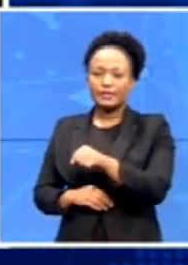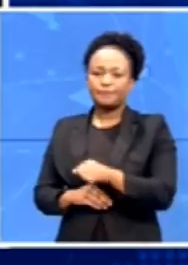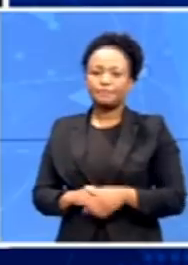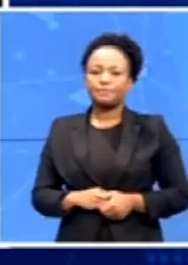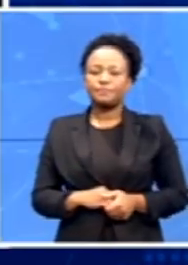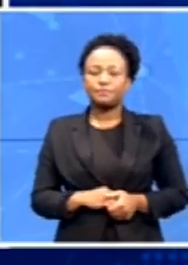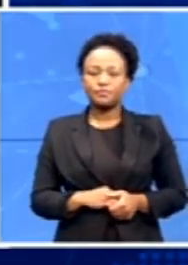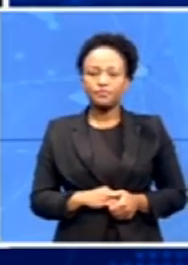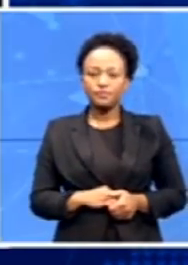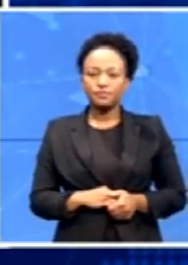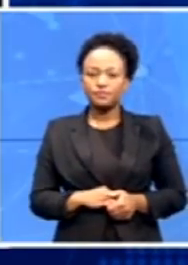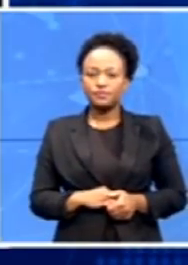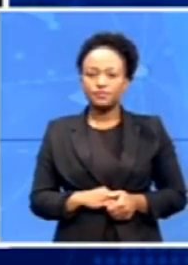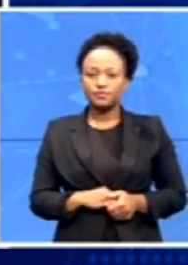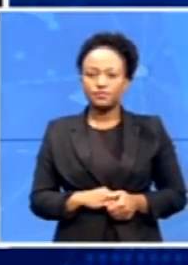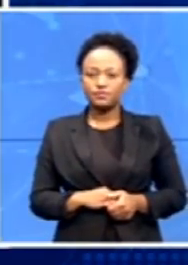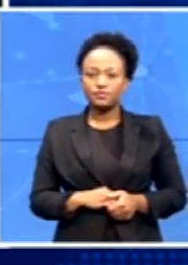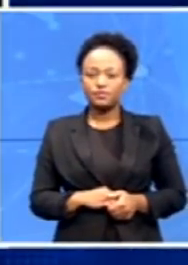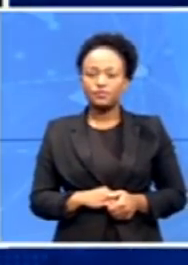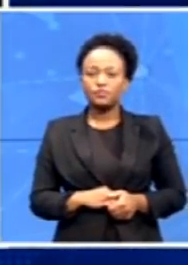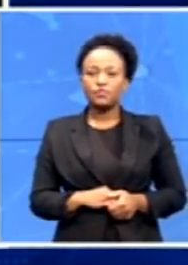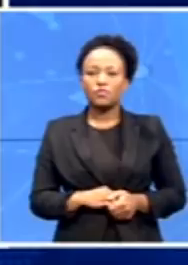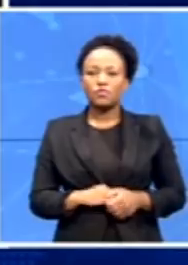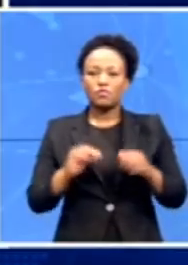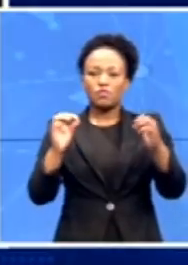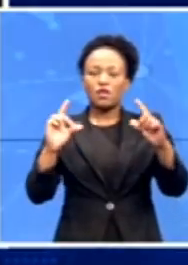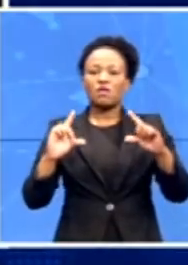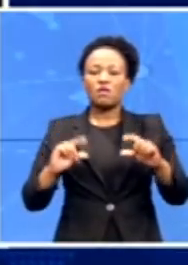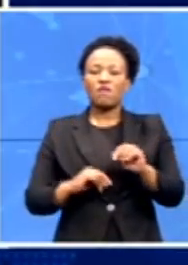In paragraph 5.4, at paragraph 8.6 thereof,